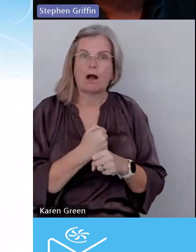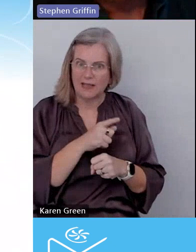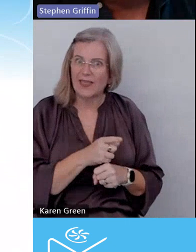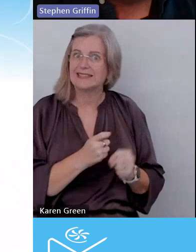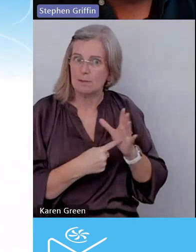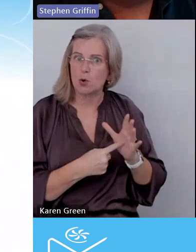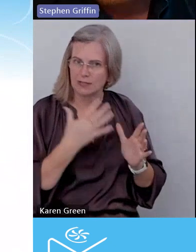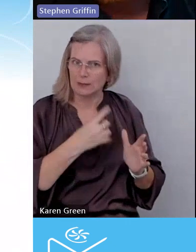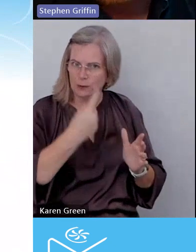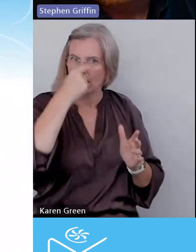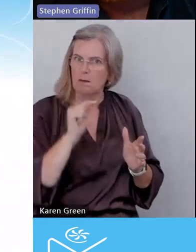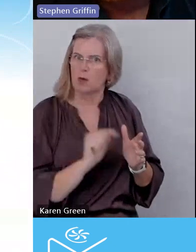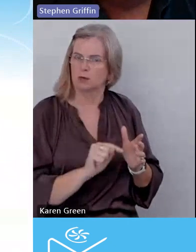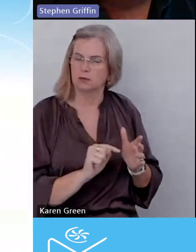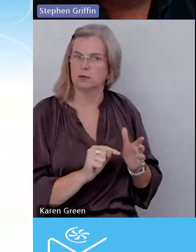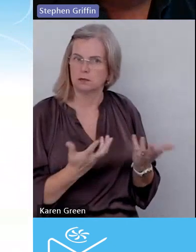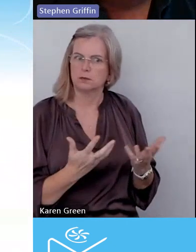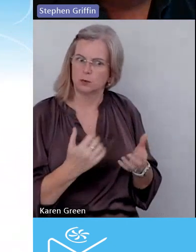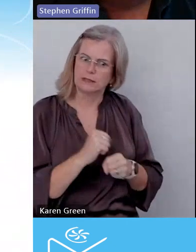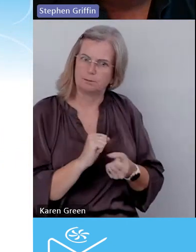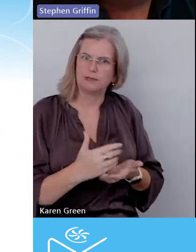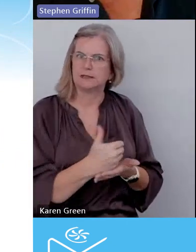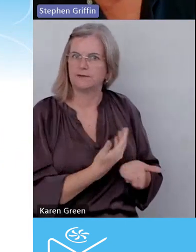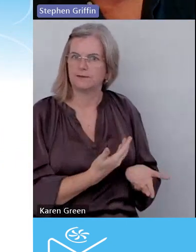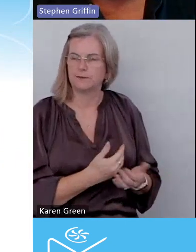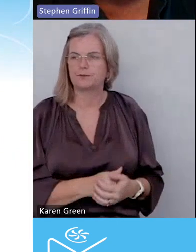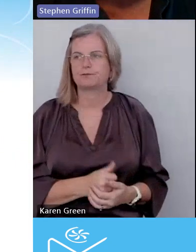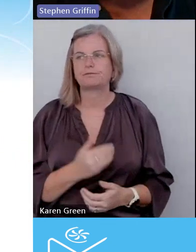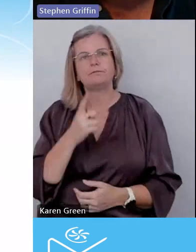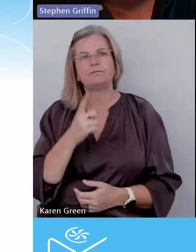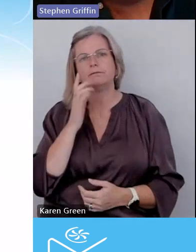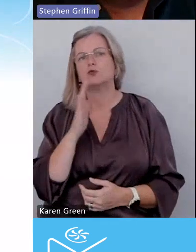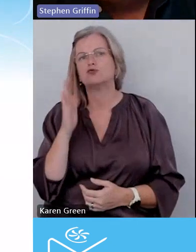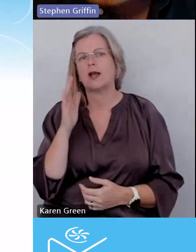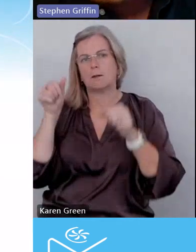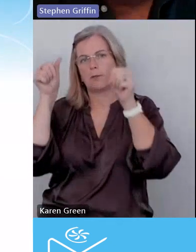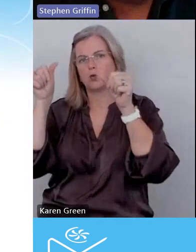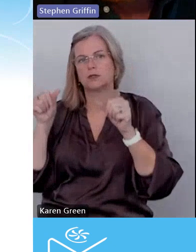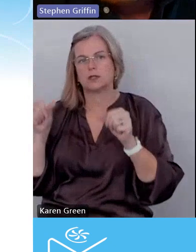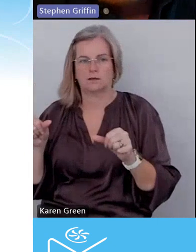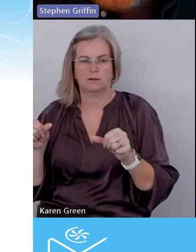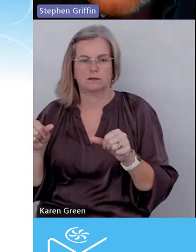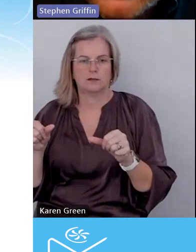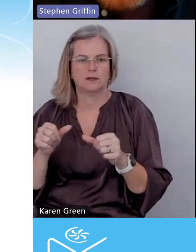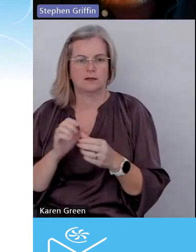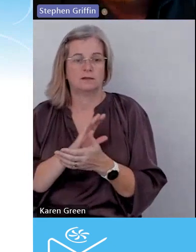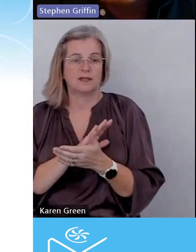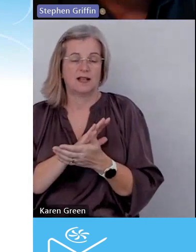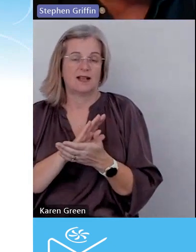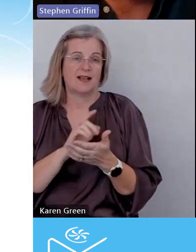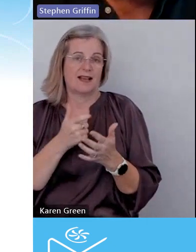forwards. And on the right-hand side, I've shown this poster from UKHSA, which, actually gives a very